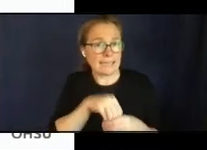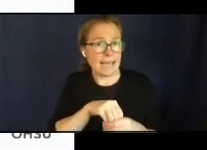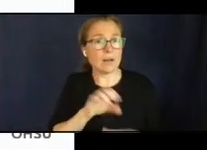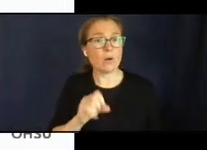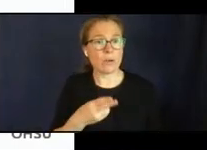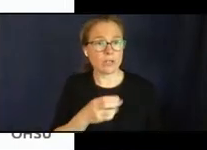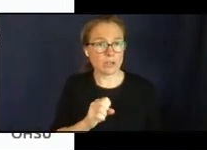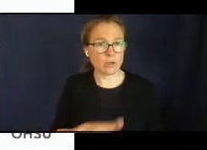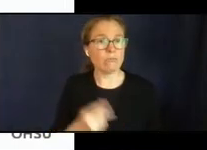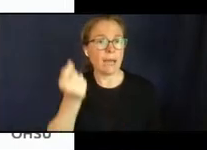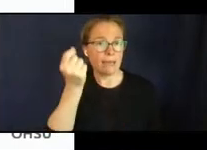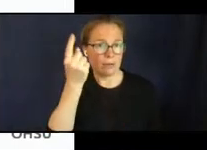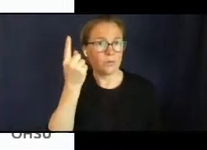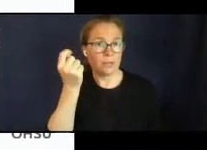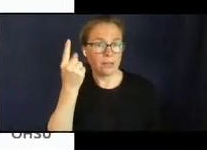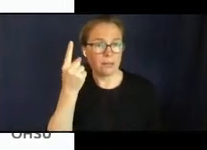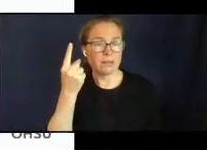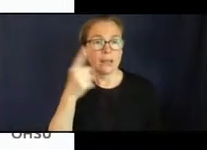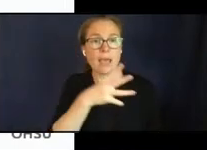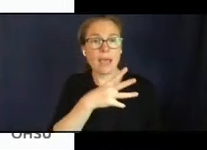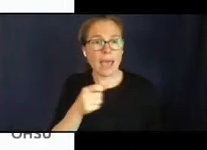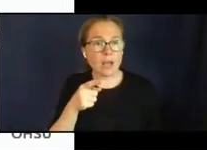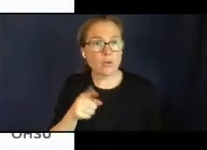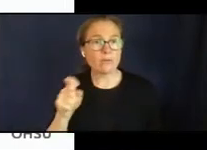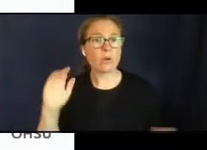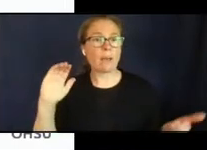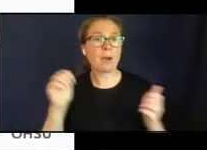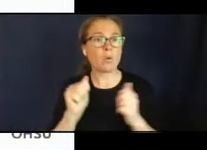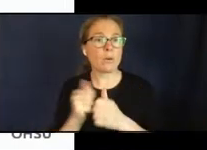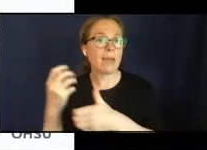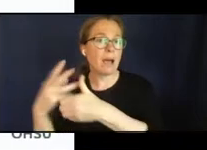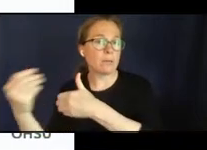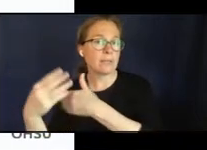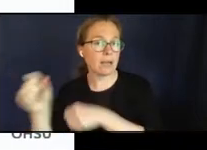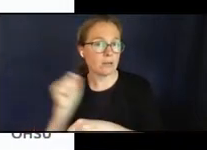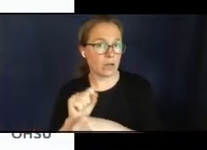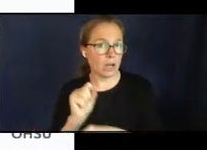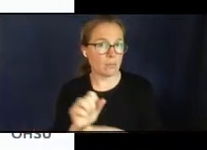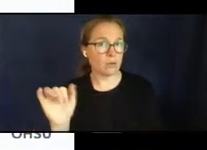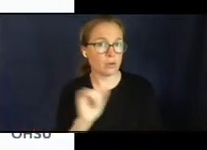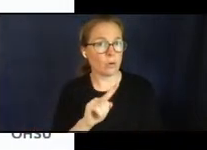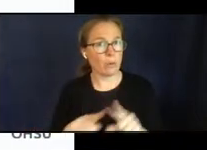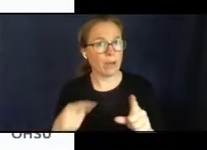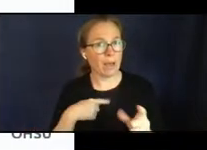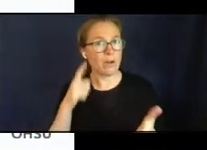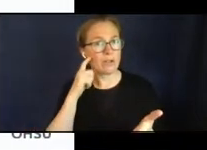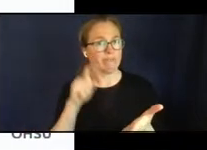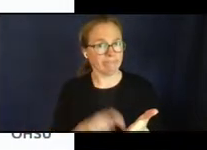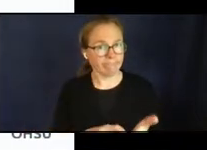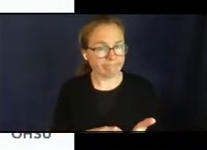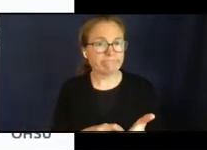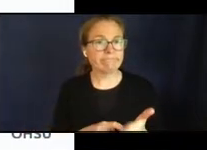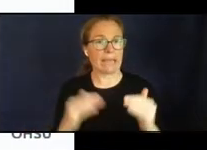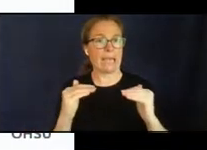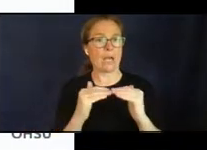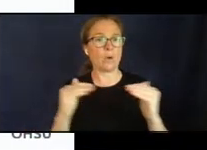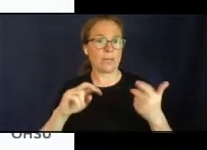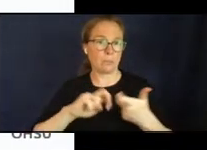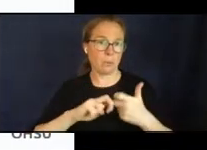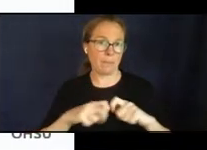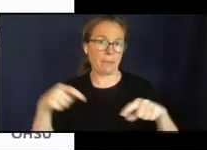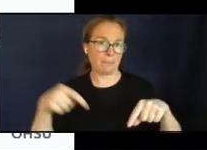distinction with a market analysis. I'm just merely flagging that sometimes those are equity issues as well. And I want to make sure that we're not